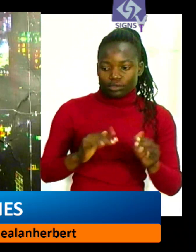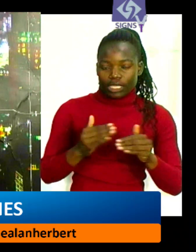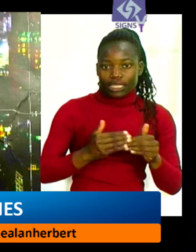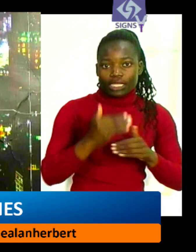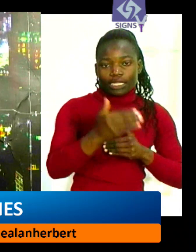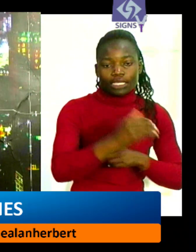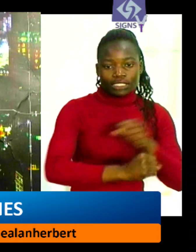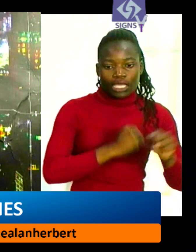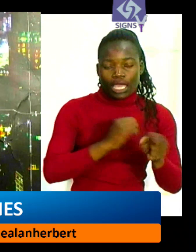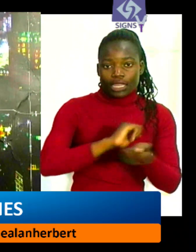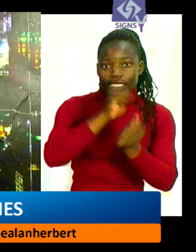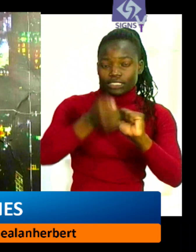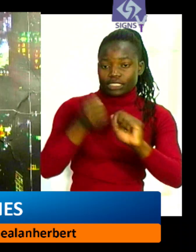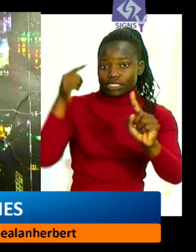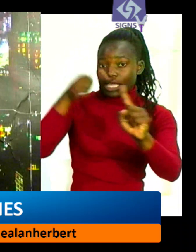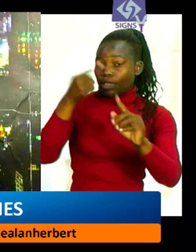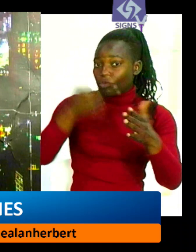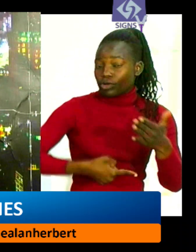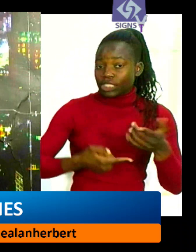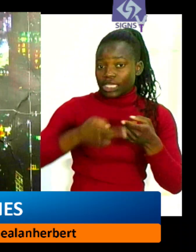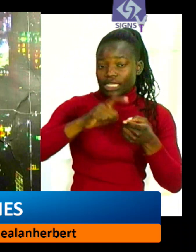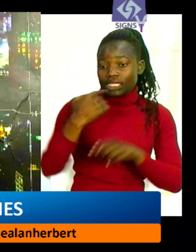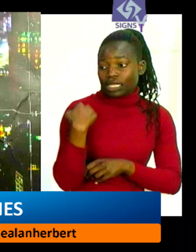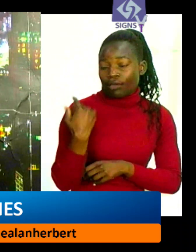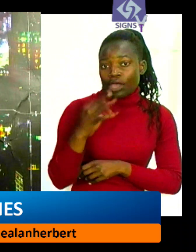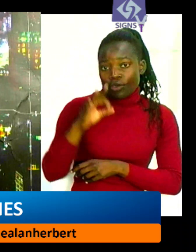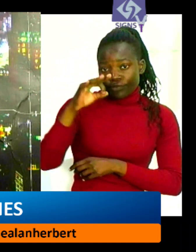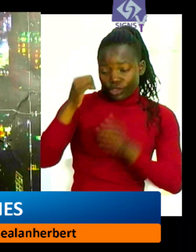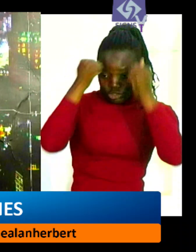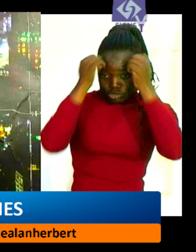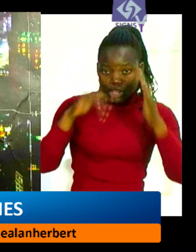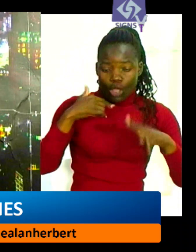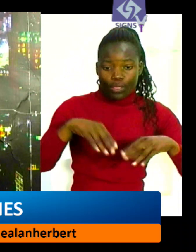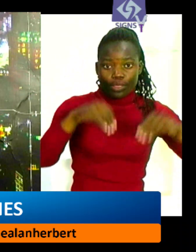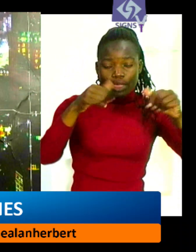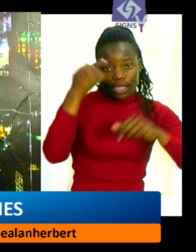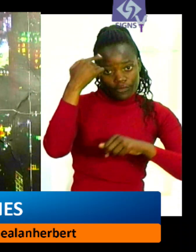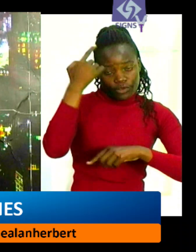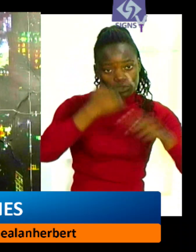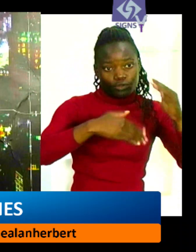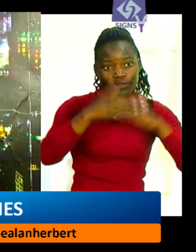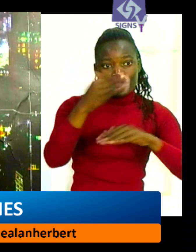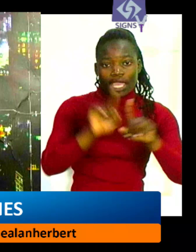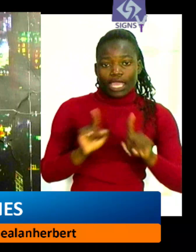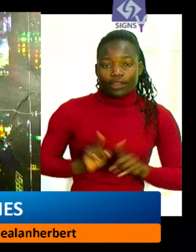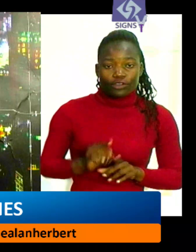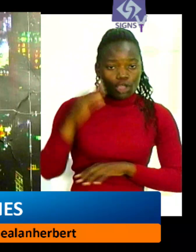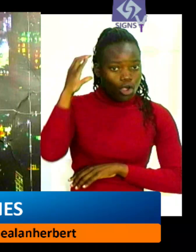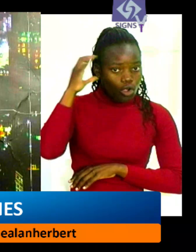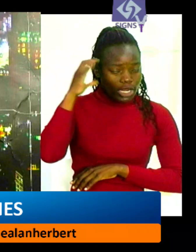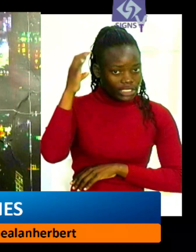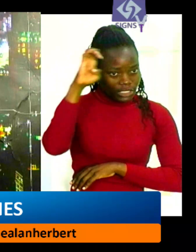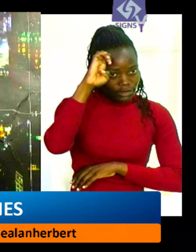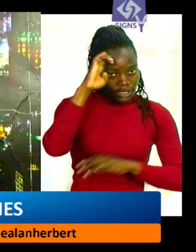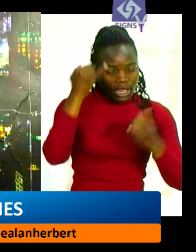years. The changes are aimed at increasing the number of students who will qualify for university and